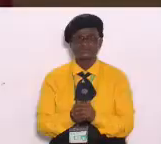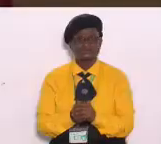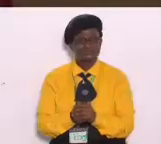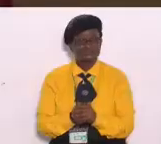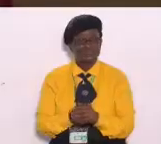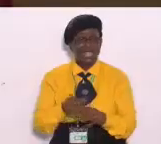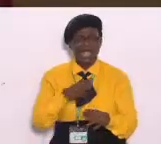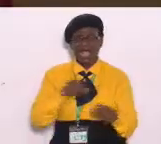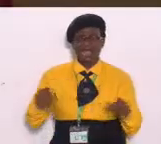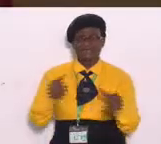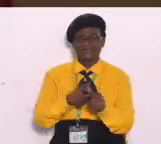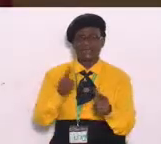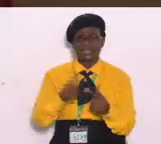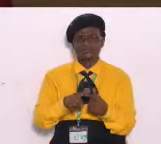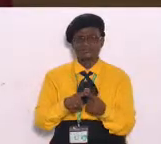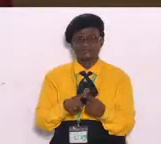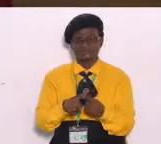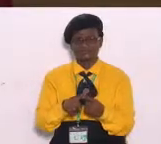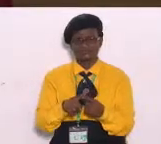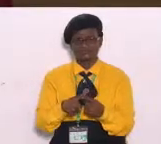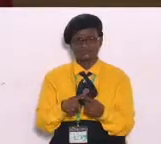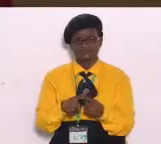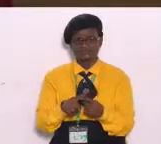And then